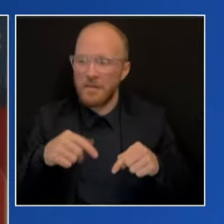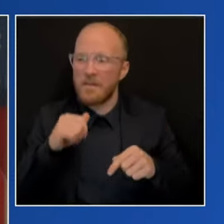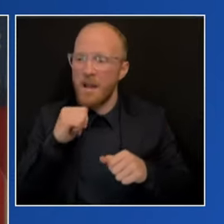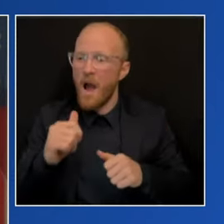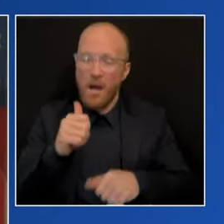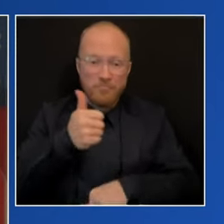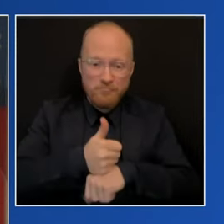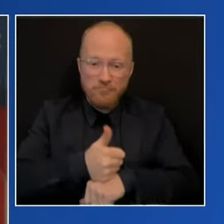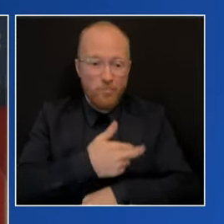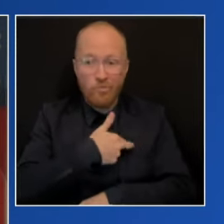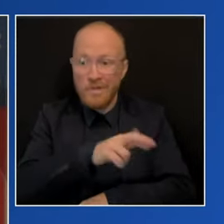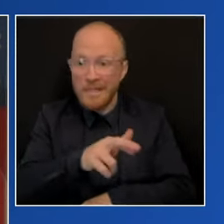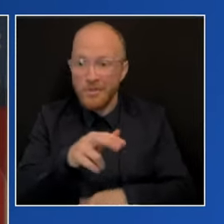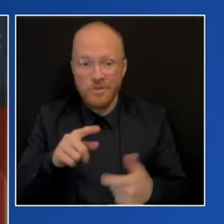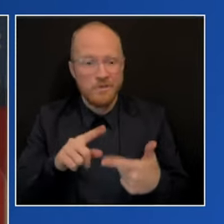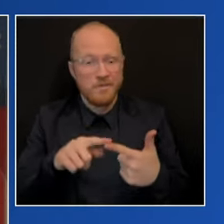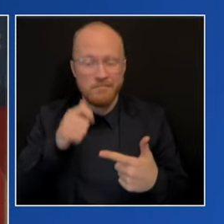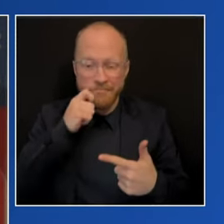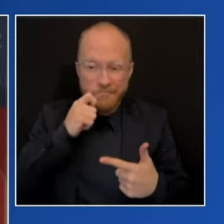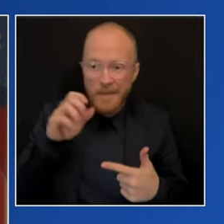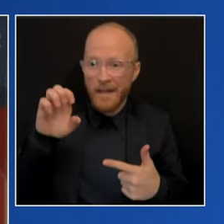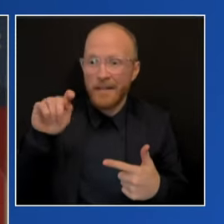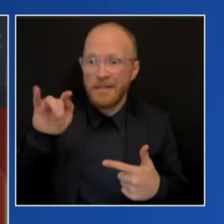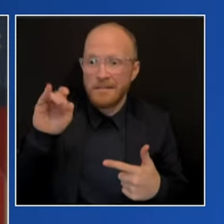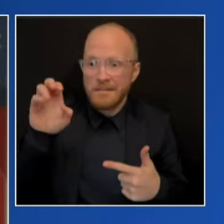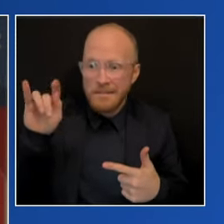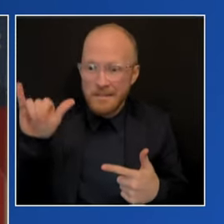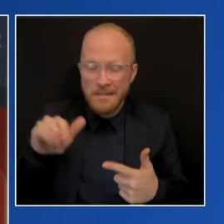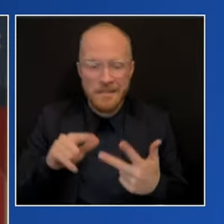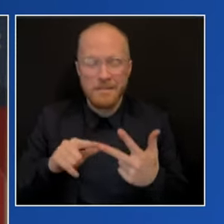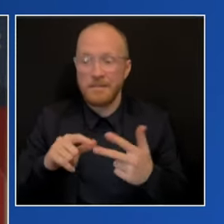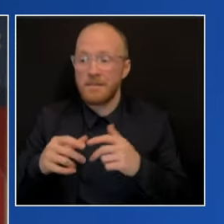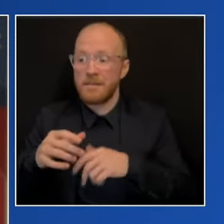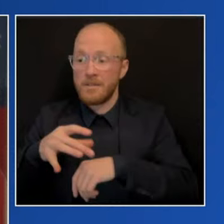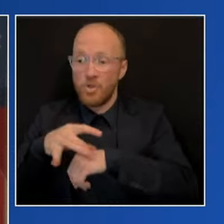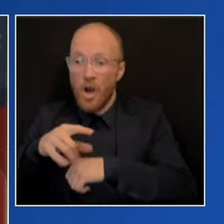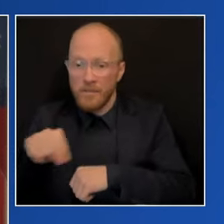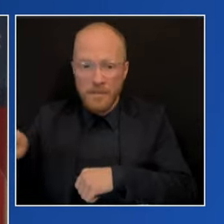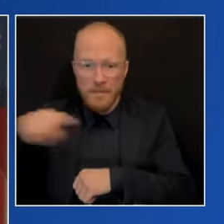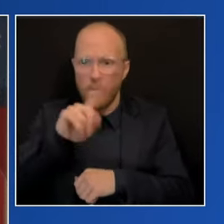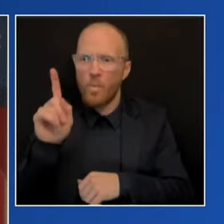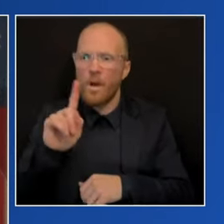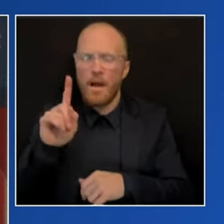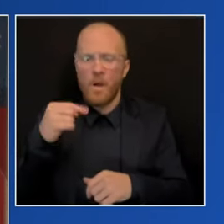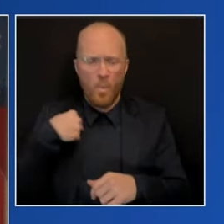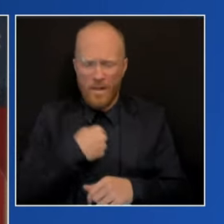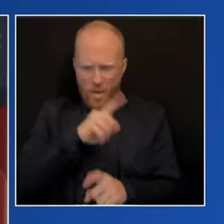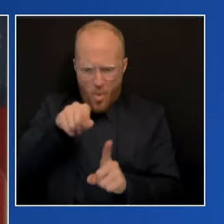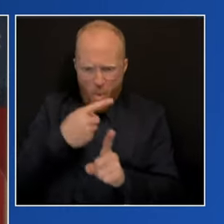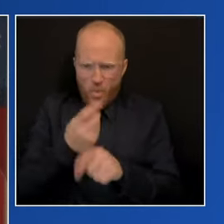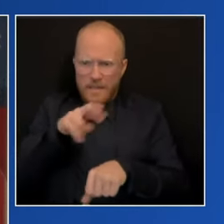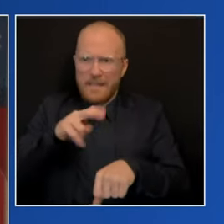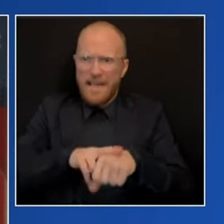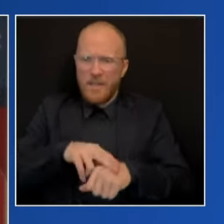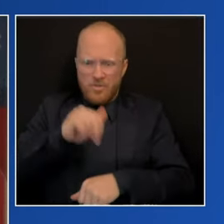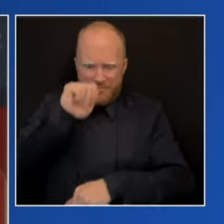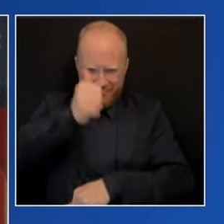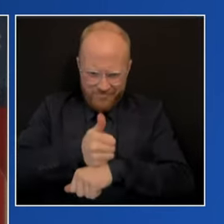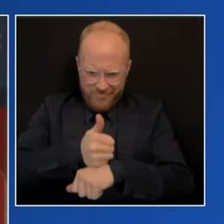religion, geography. We're the only nation in the history of the world built on an